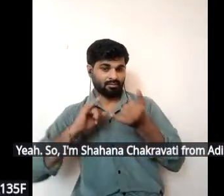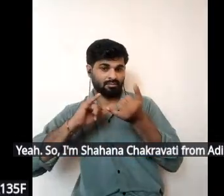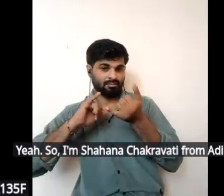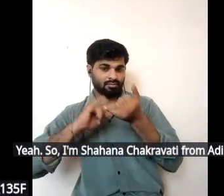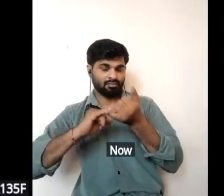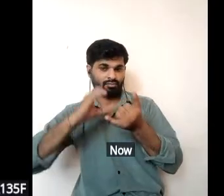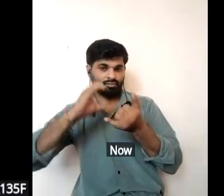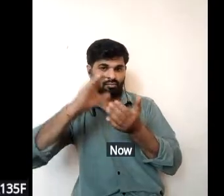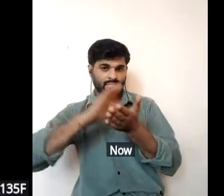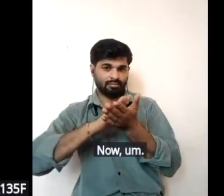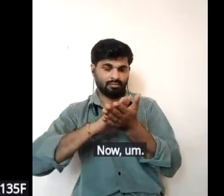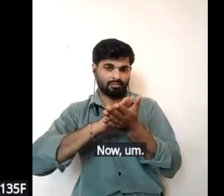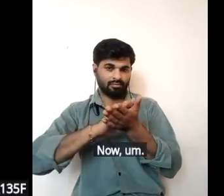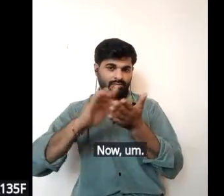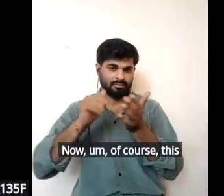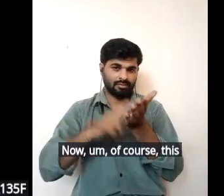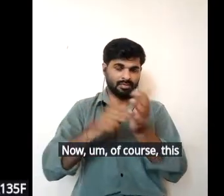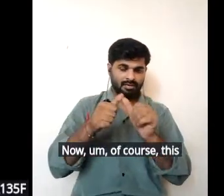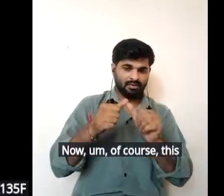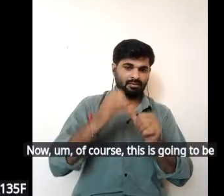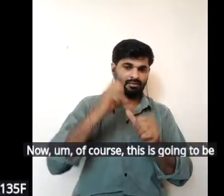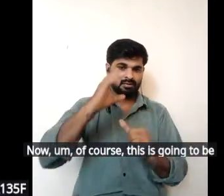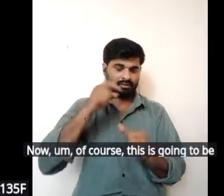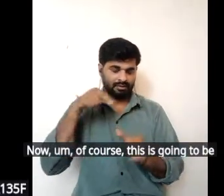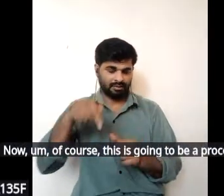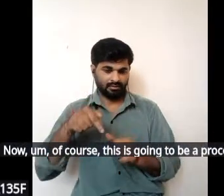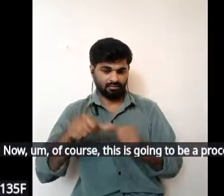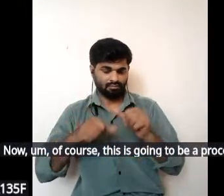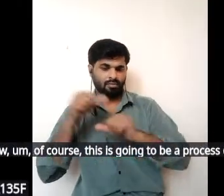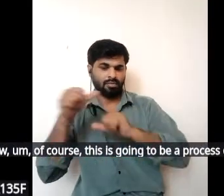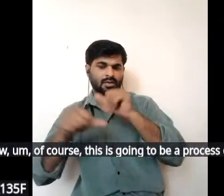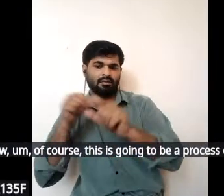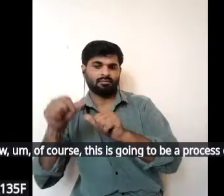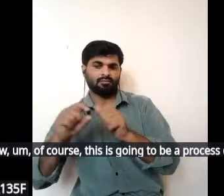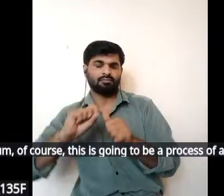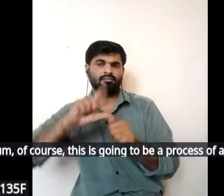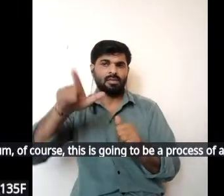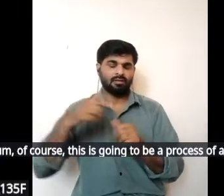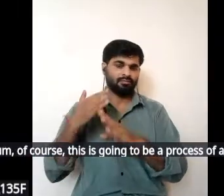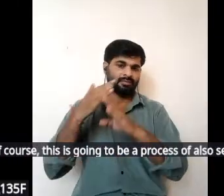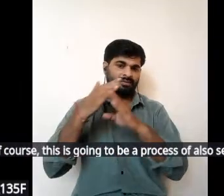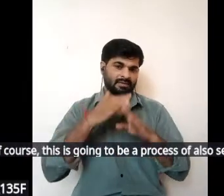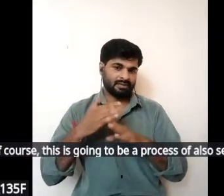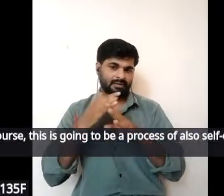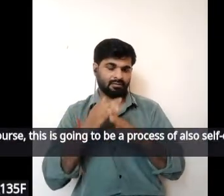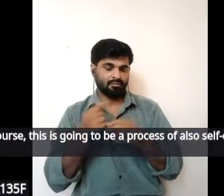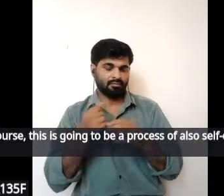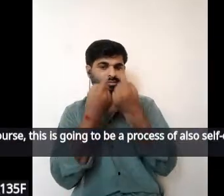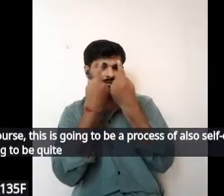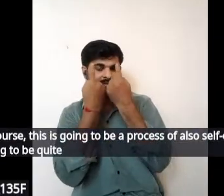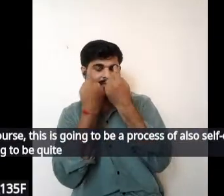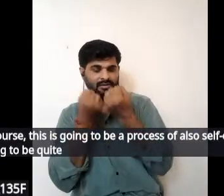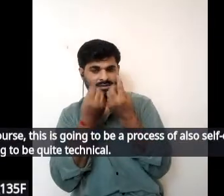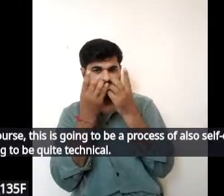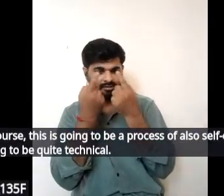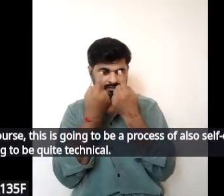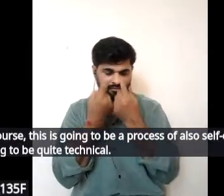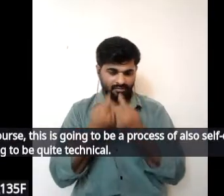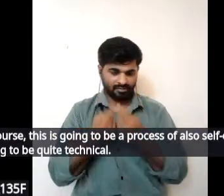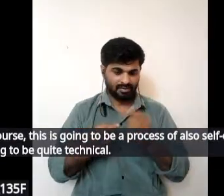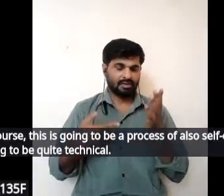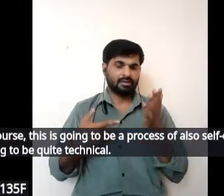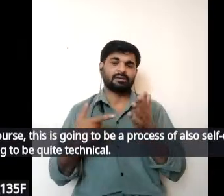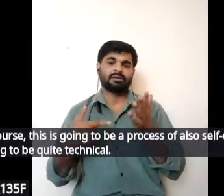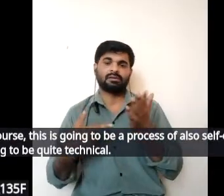Now, of course, this is going to be a process of also self-enumeration, and which is going to be quite technical.